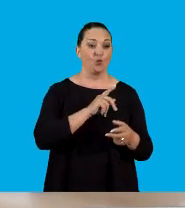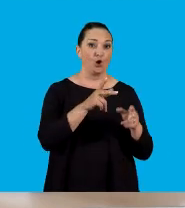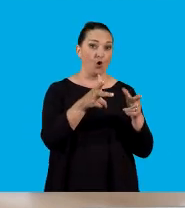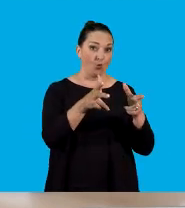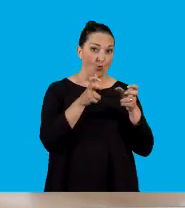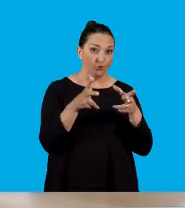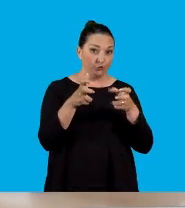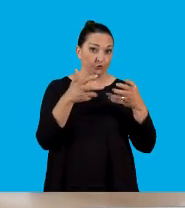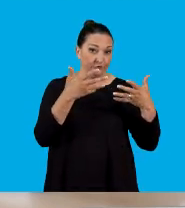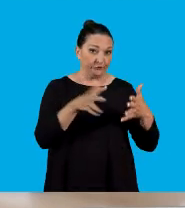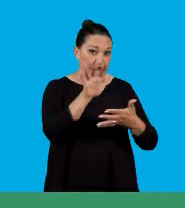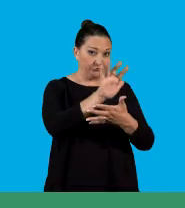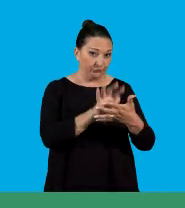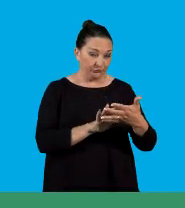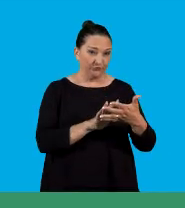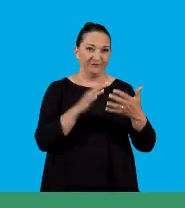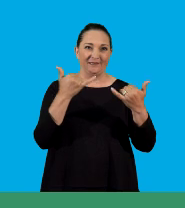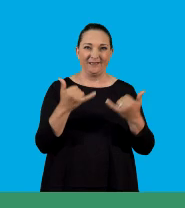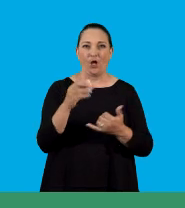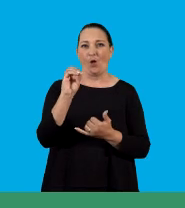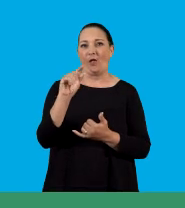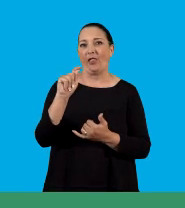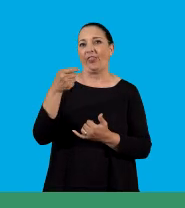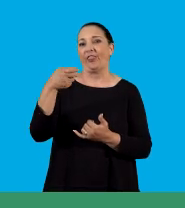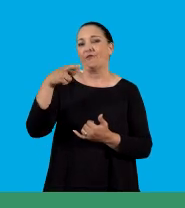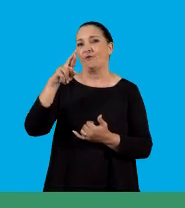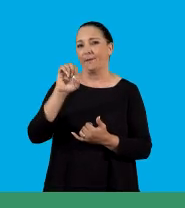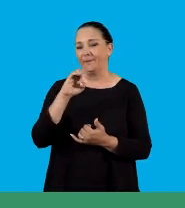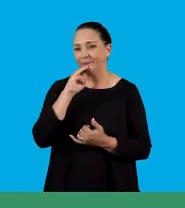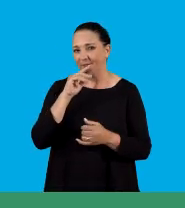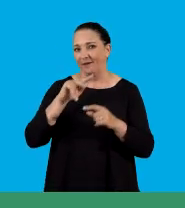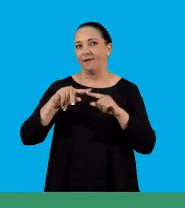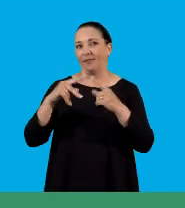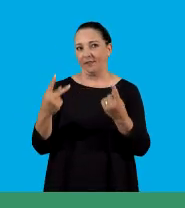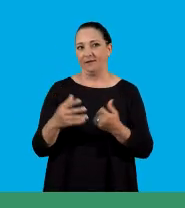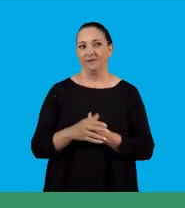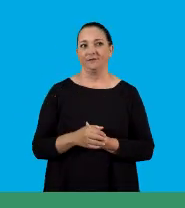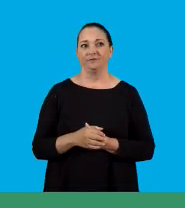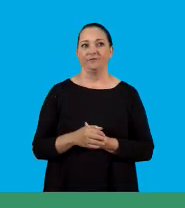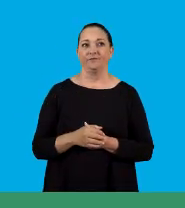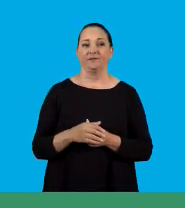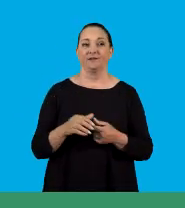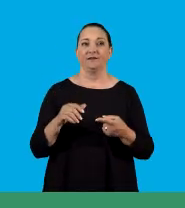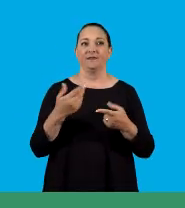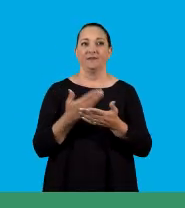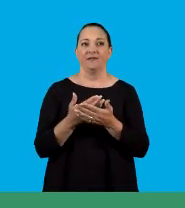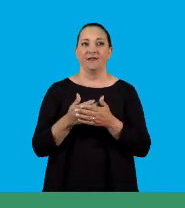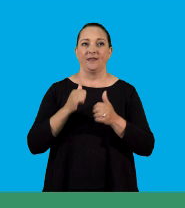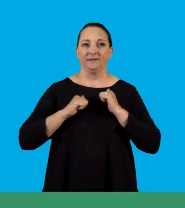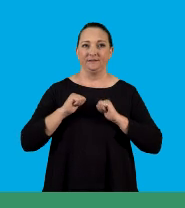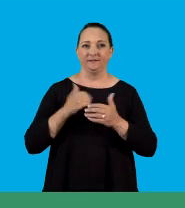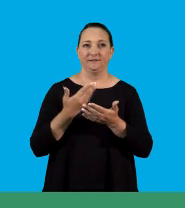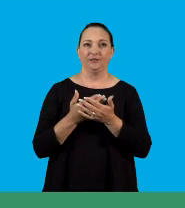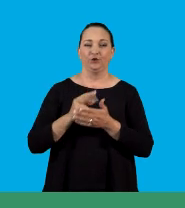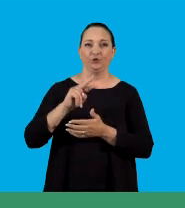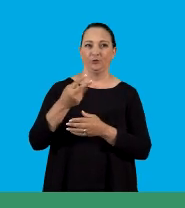should not be repeated. So scheduling of activities to eliminate duplication of tasks. Number 2, training employees at all levels